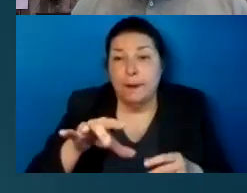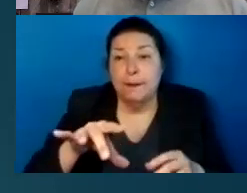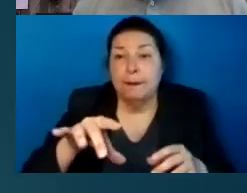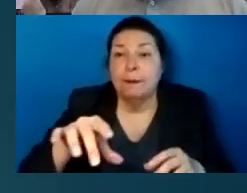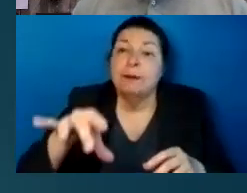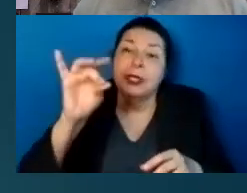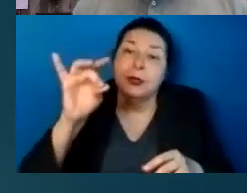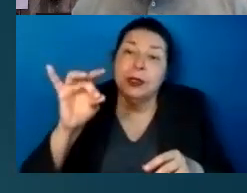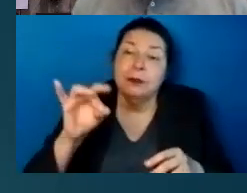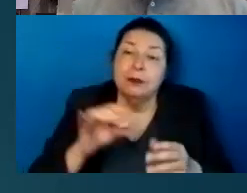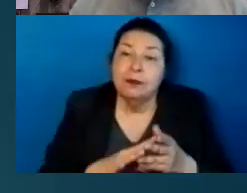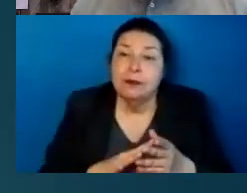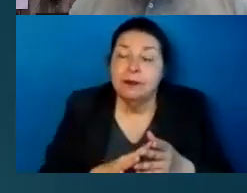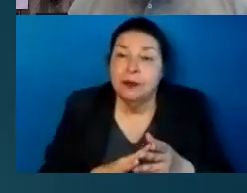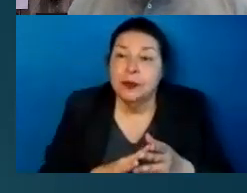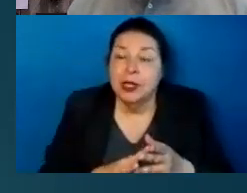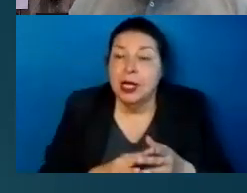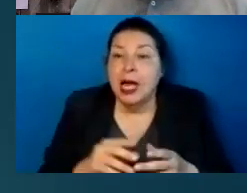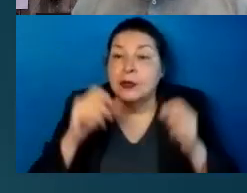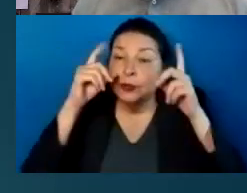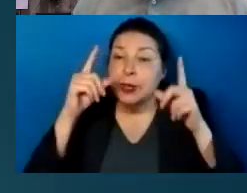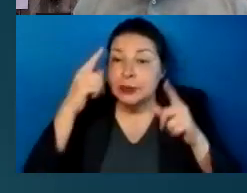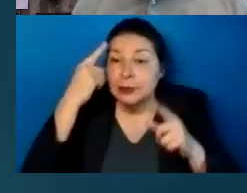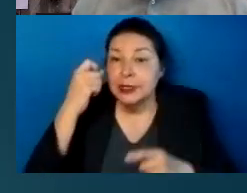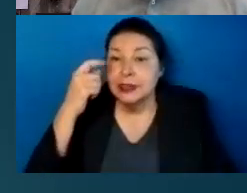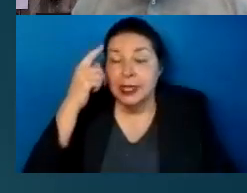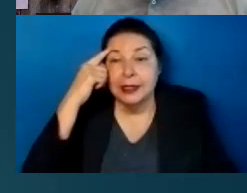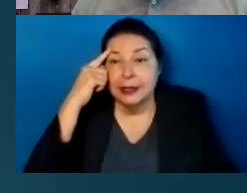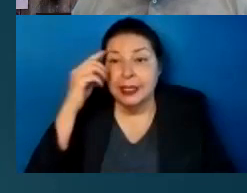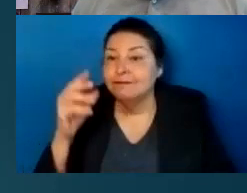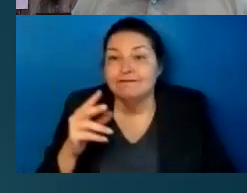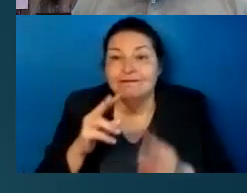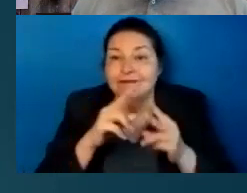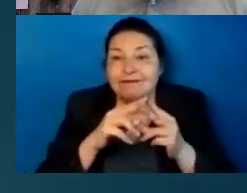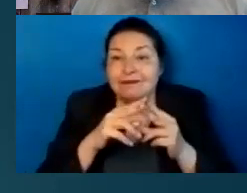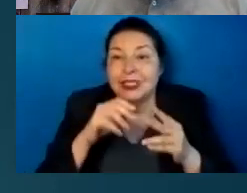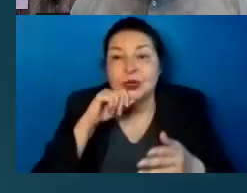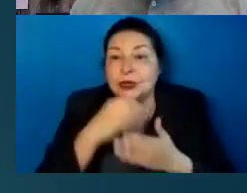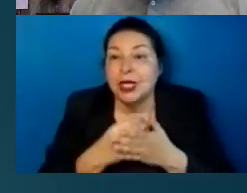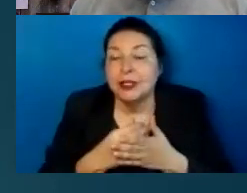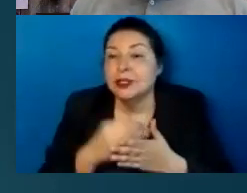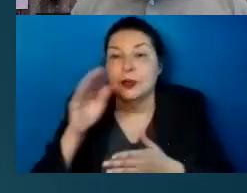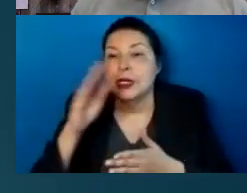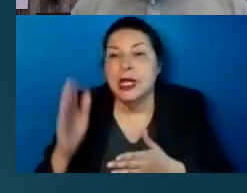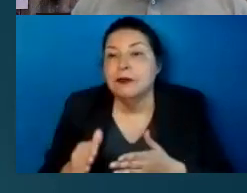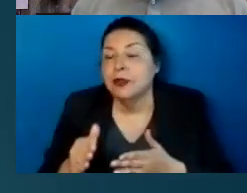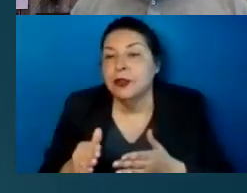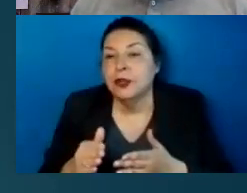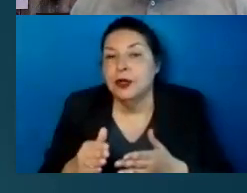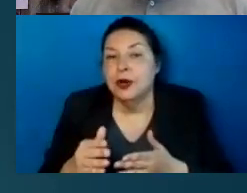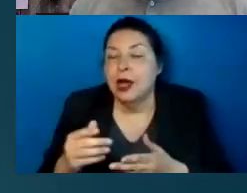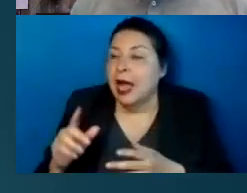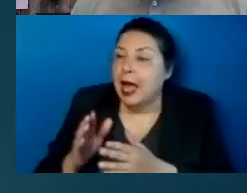that. Both of them did, one time only. And both times we were glad they did because